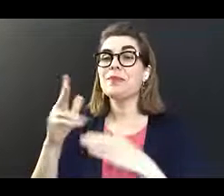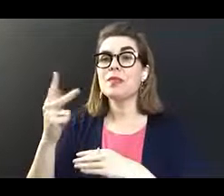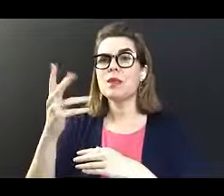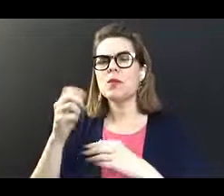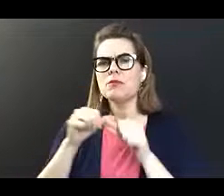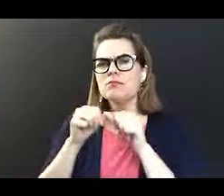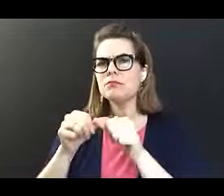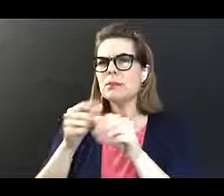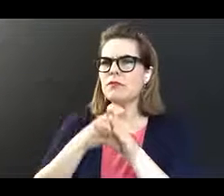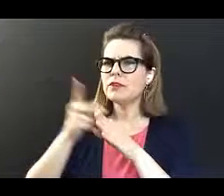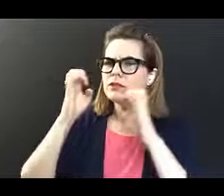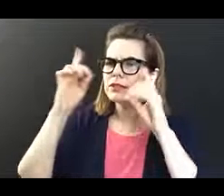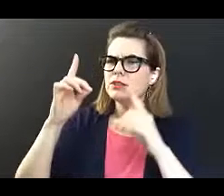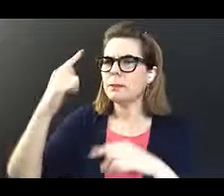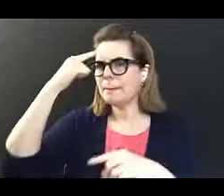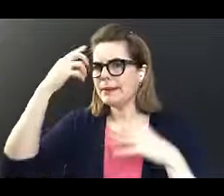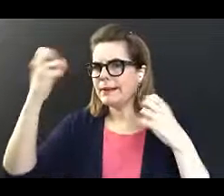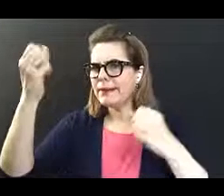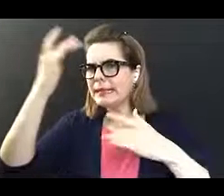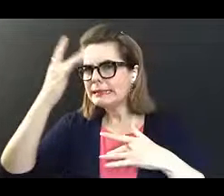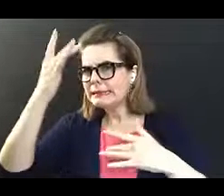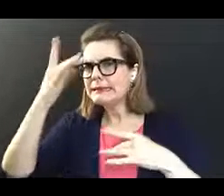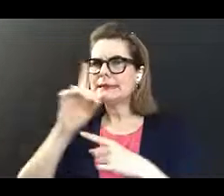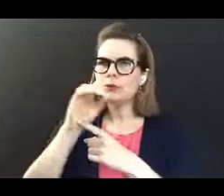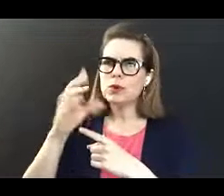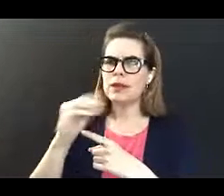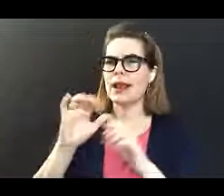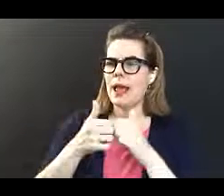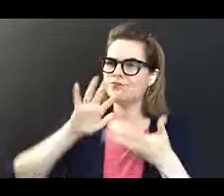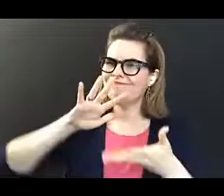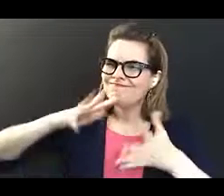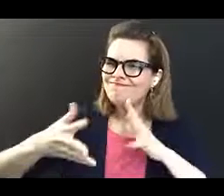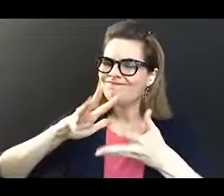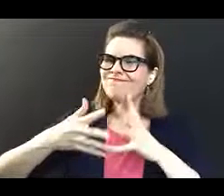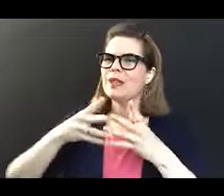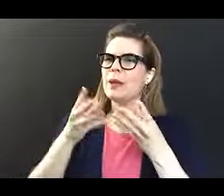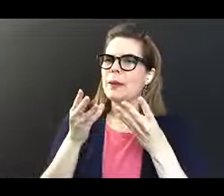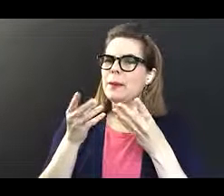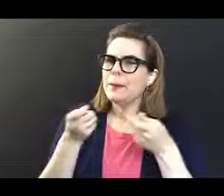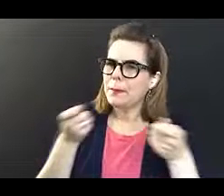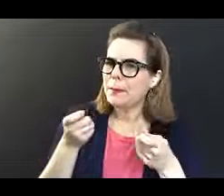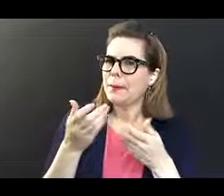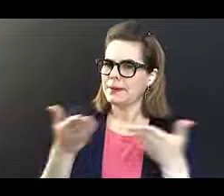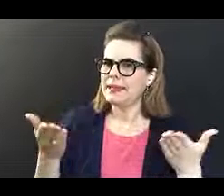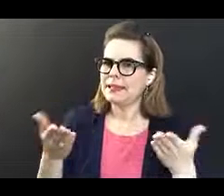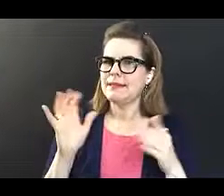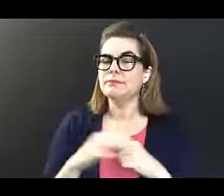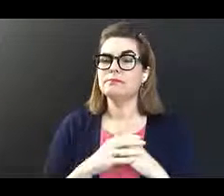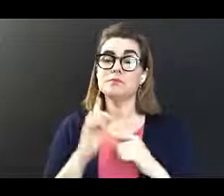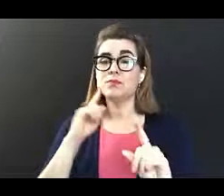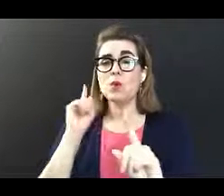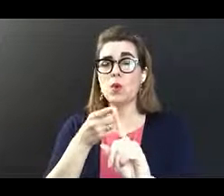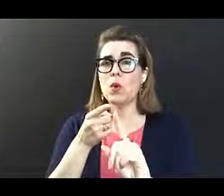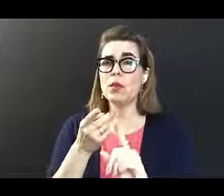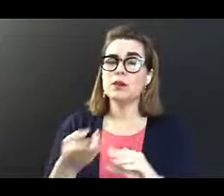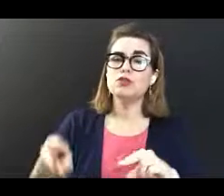health illnesses and disorders, as well as coping mechanisms. So ultimately, our goal is just to increase wellness education and resources